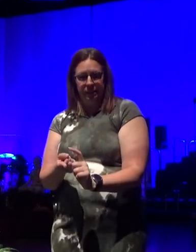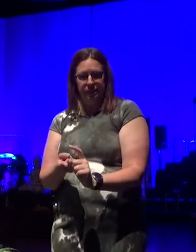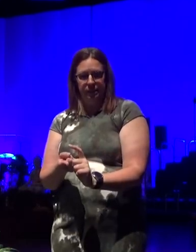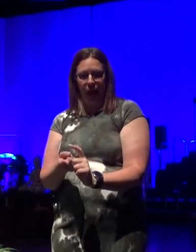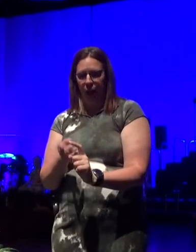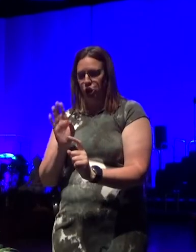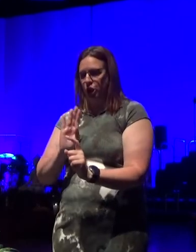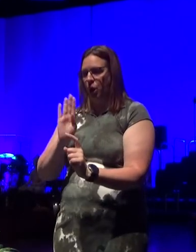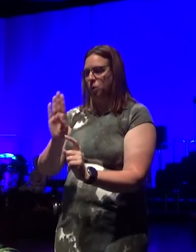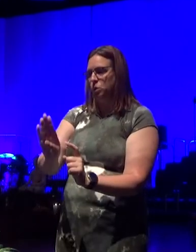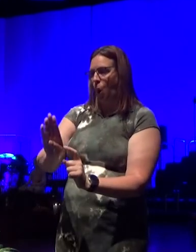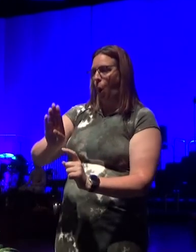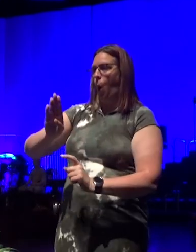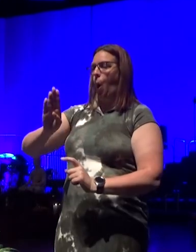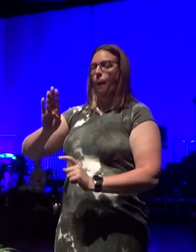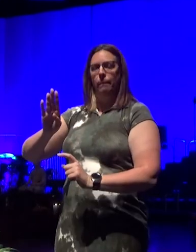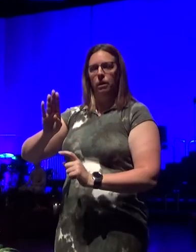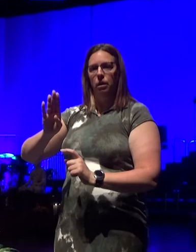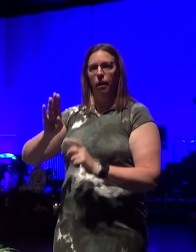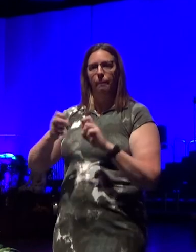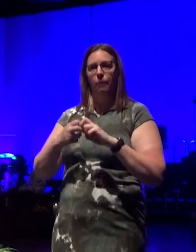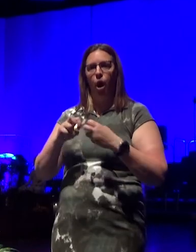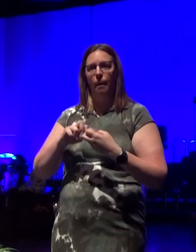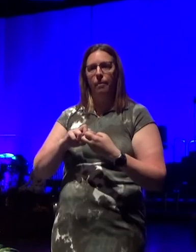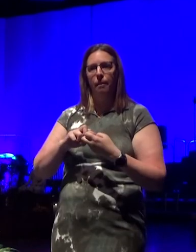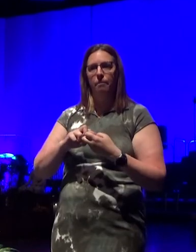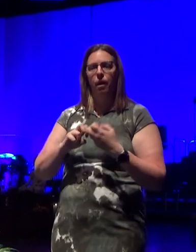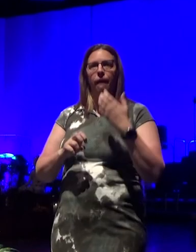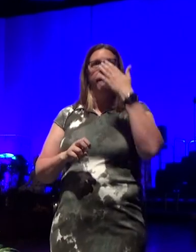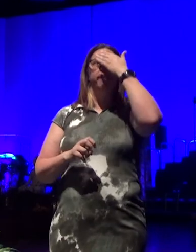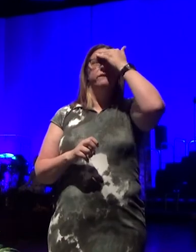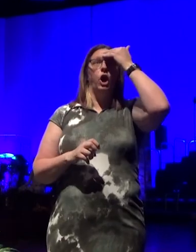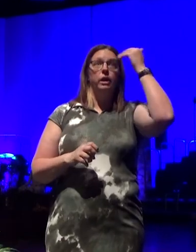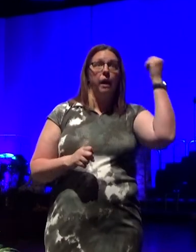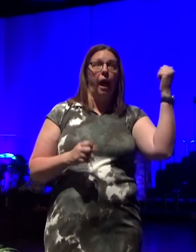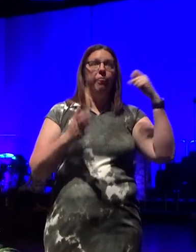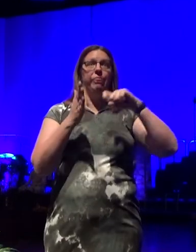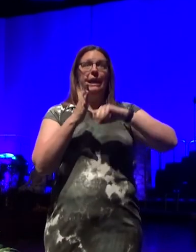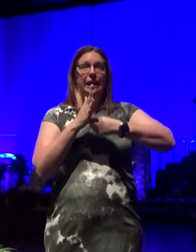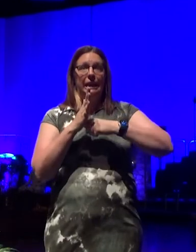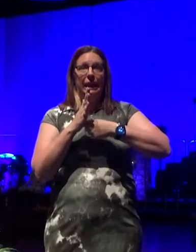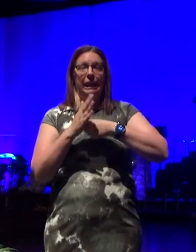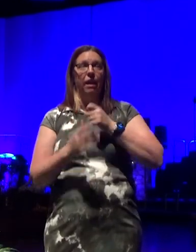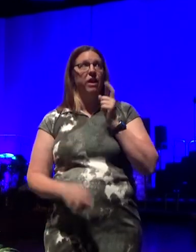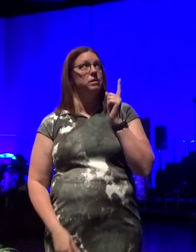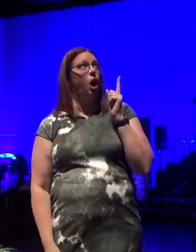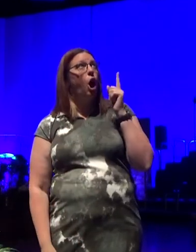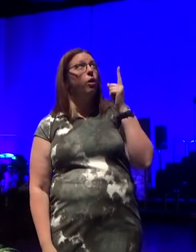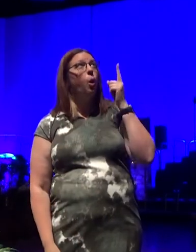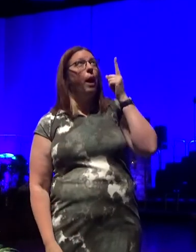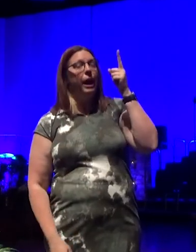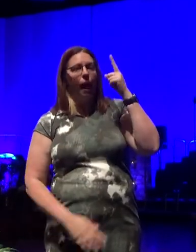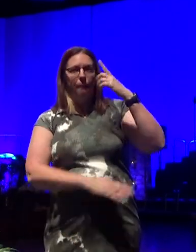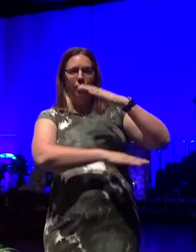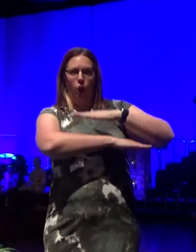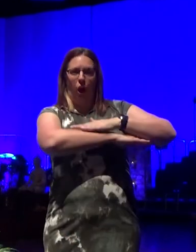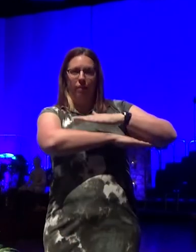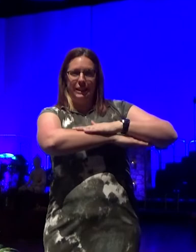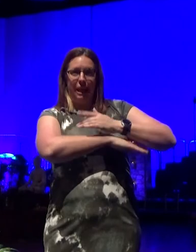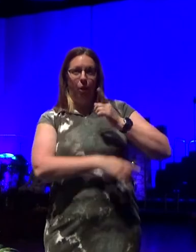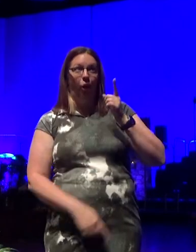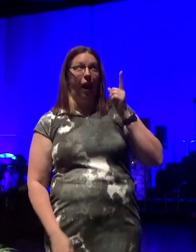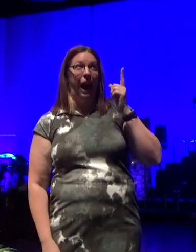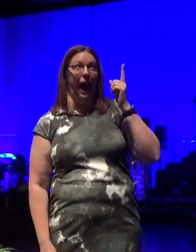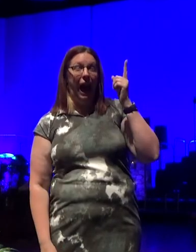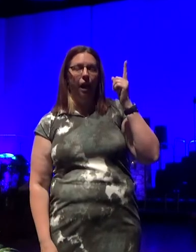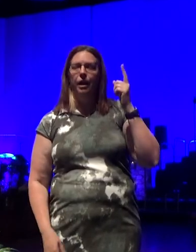one problem. She forgot the dang key. It's up there on the table, right? And there's something here spiritually as well. I don't mean to